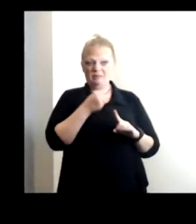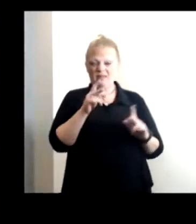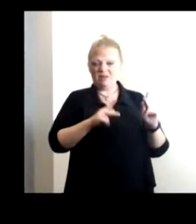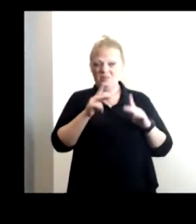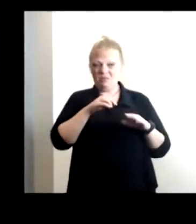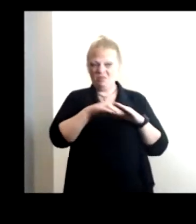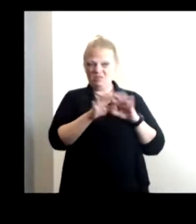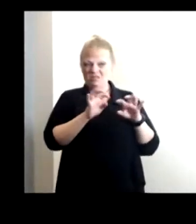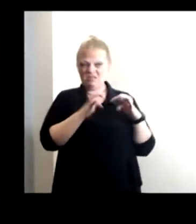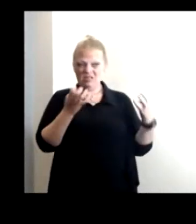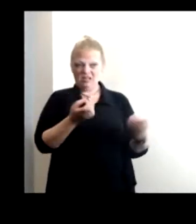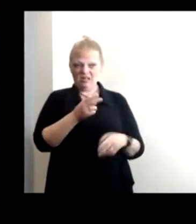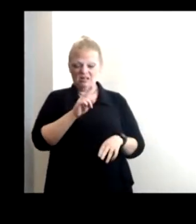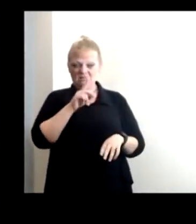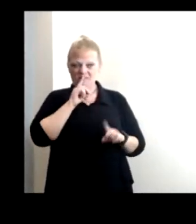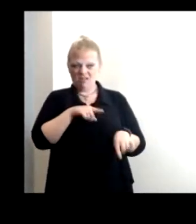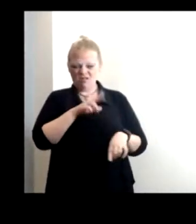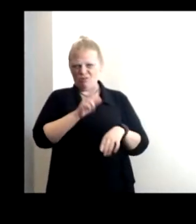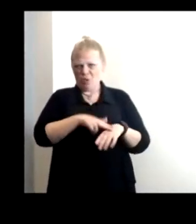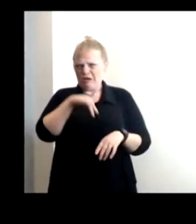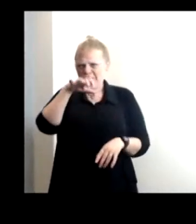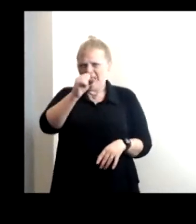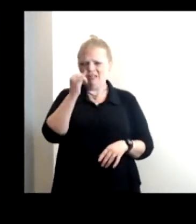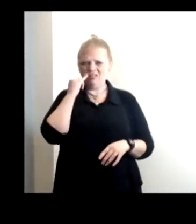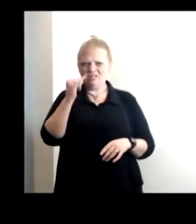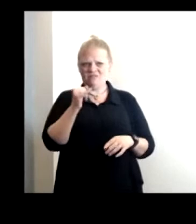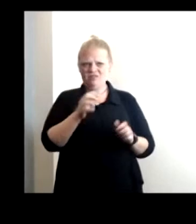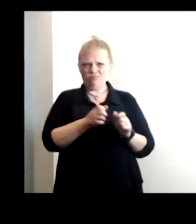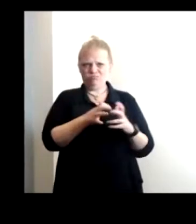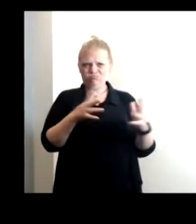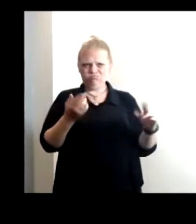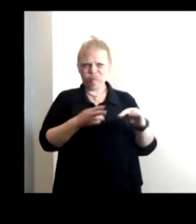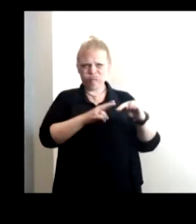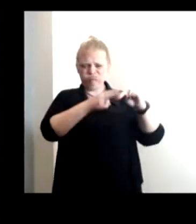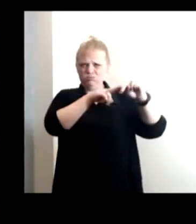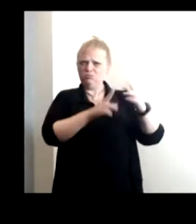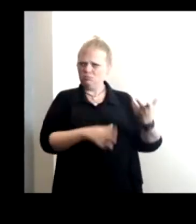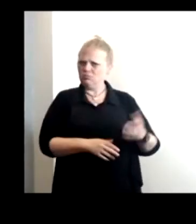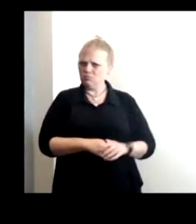the stadium? And the answer, of course, is yes, if it continues to grow.